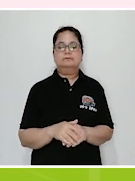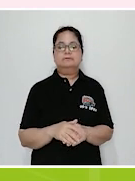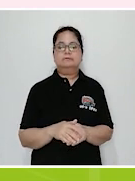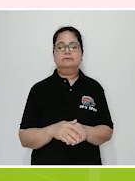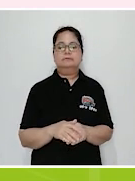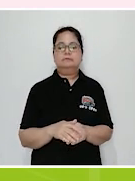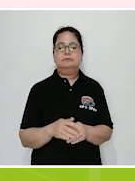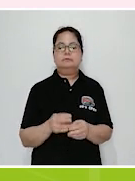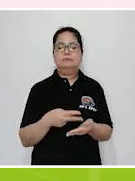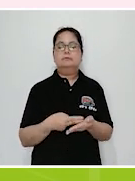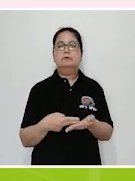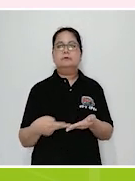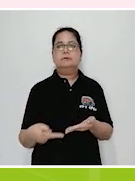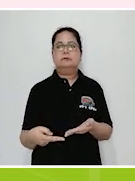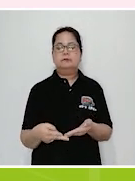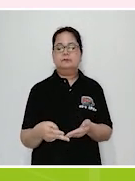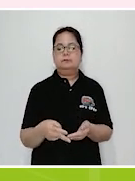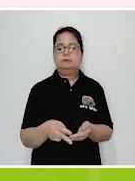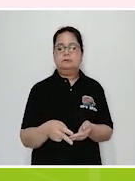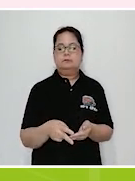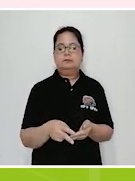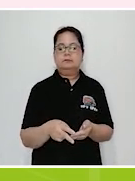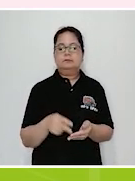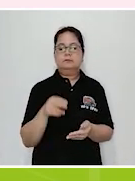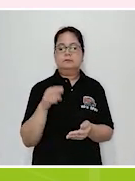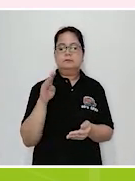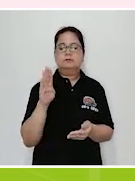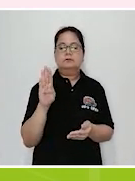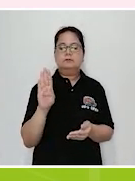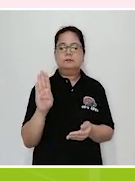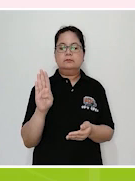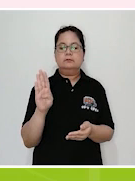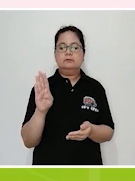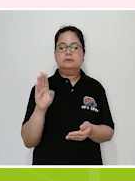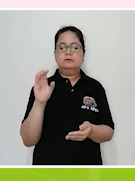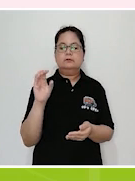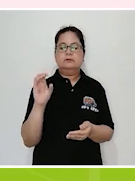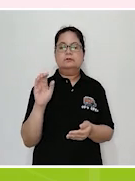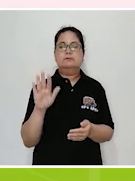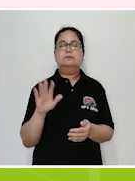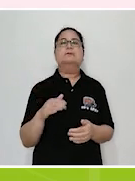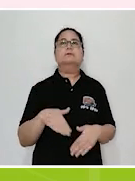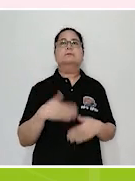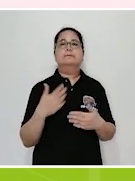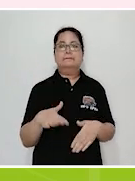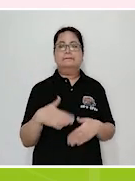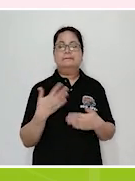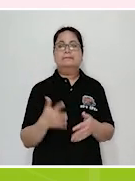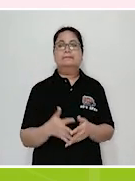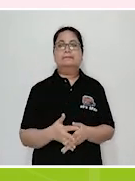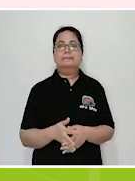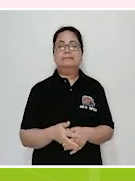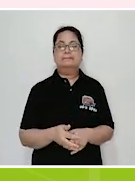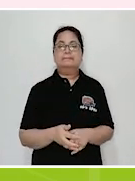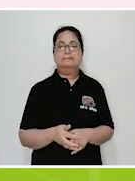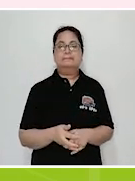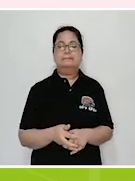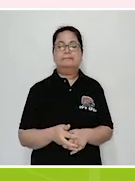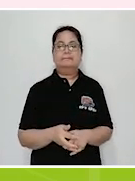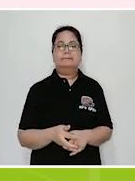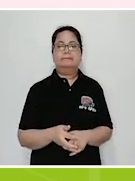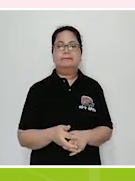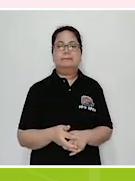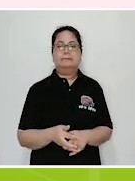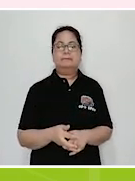She might fall. She might win in a raffle. She will be happy.